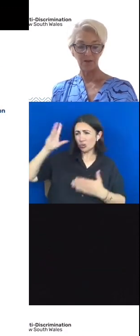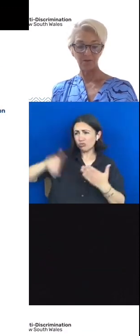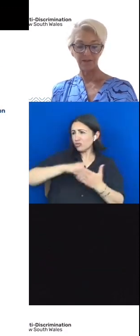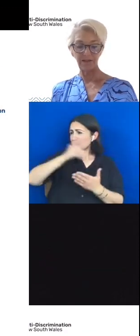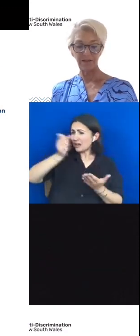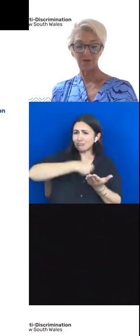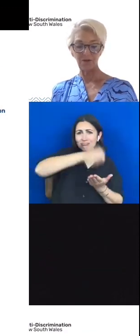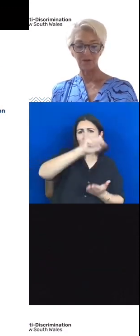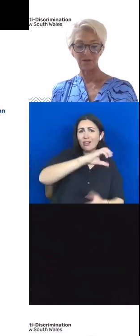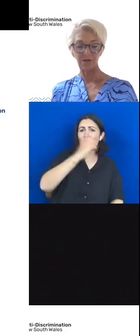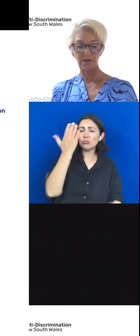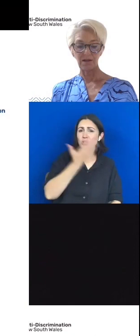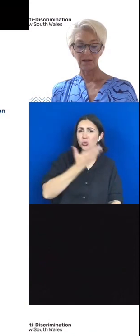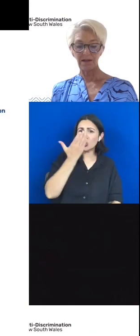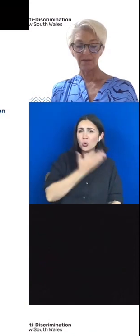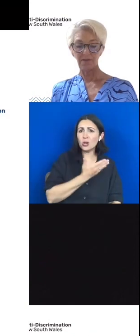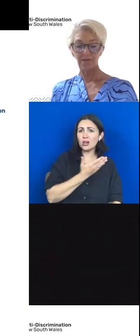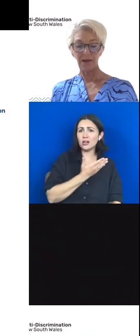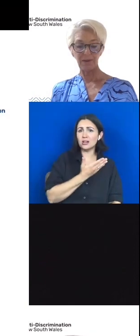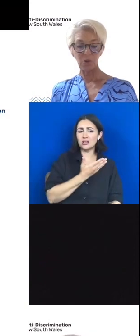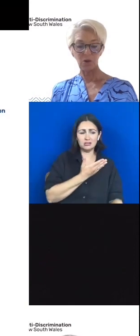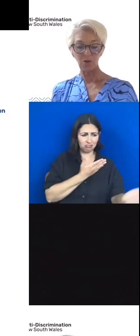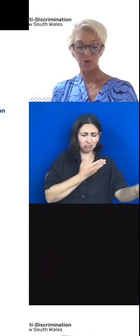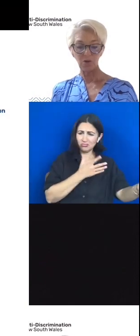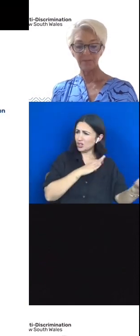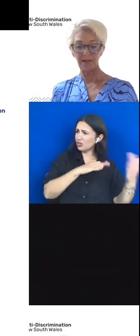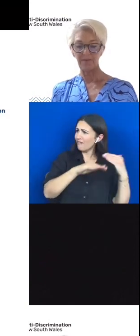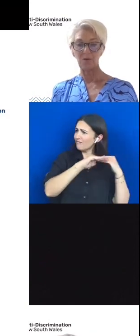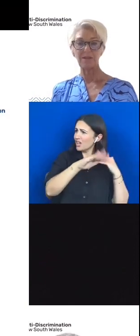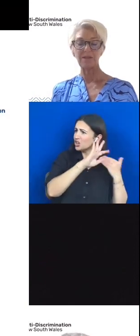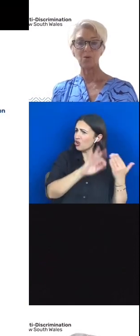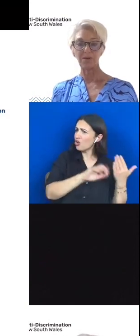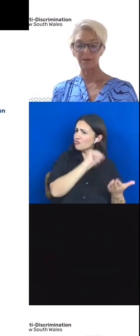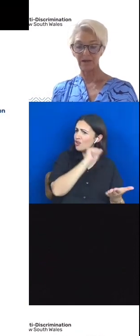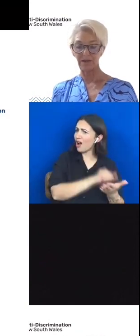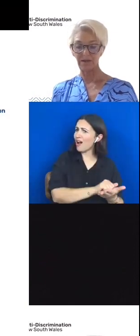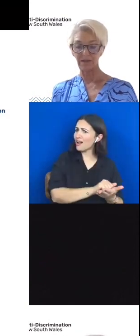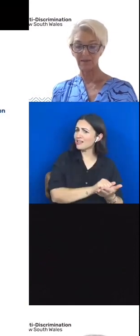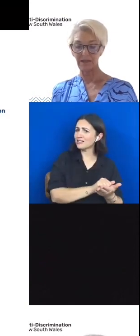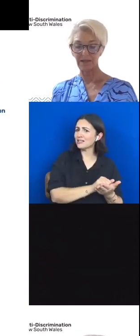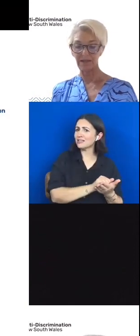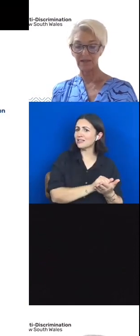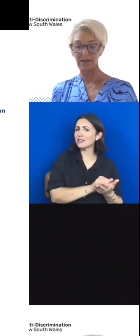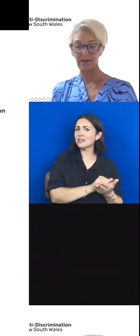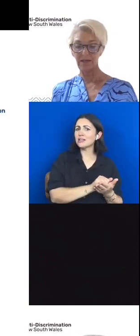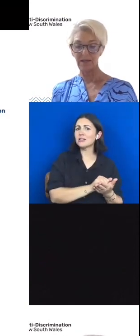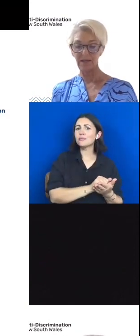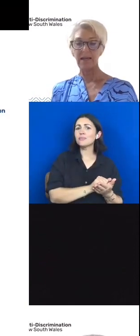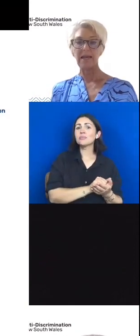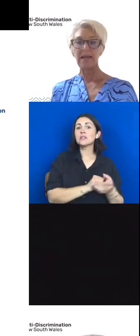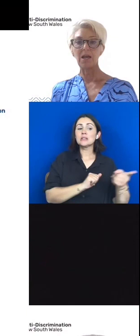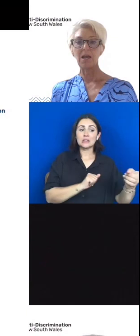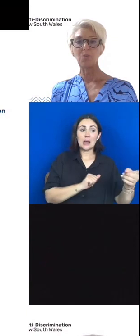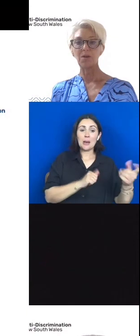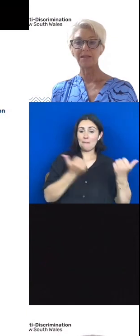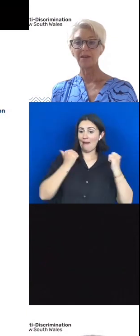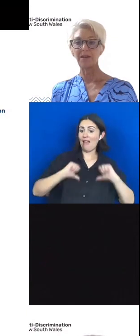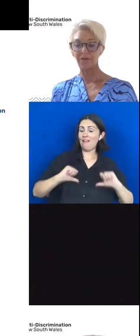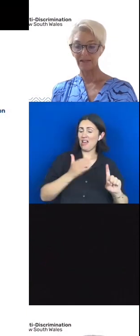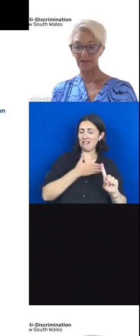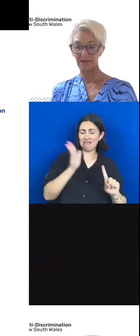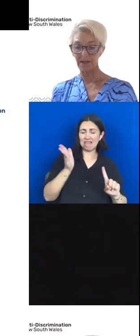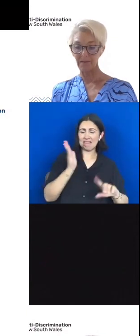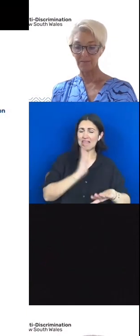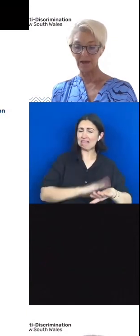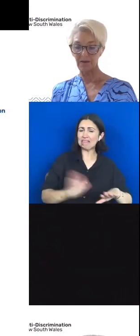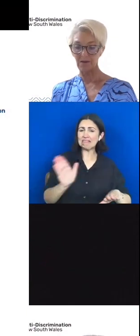It was argued for the student that because his behaviour was caused by the disability, it was